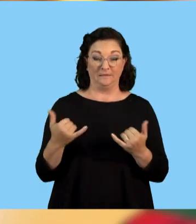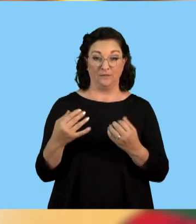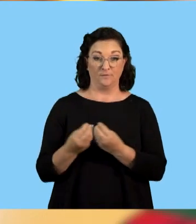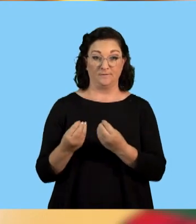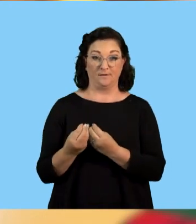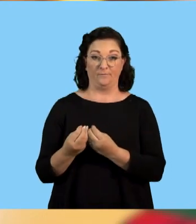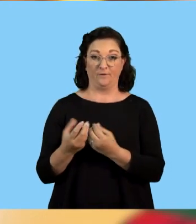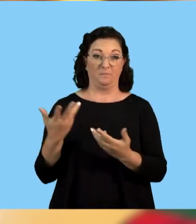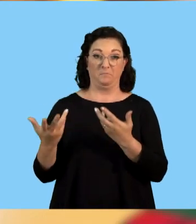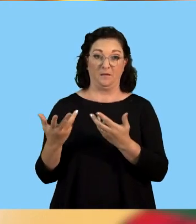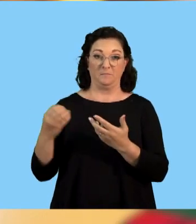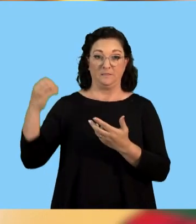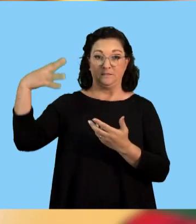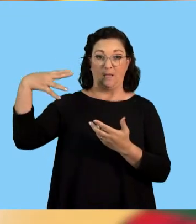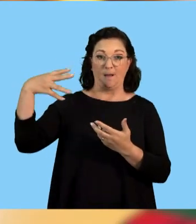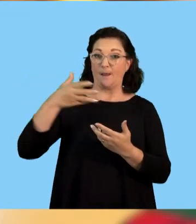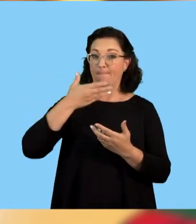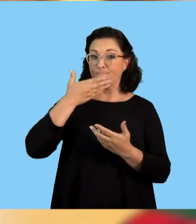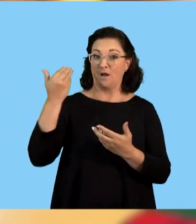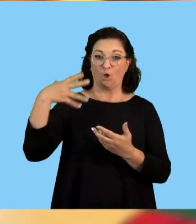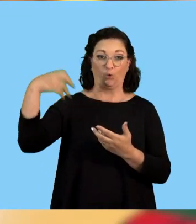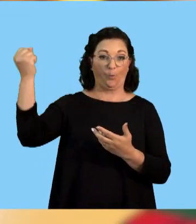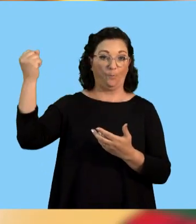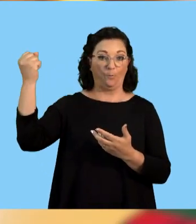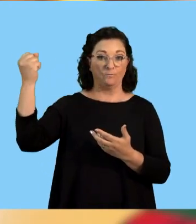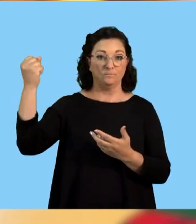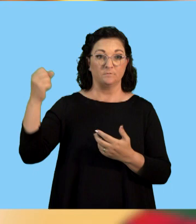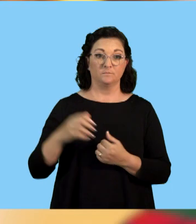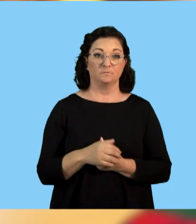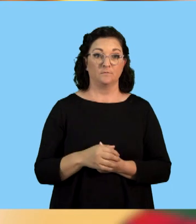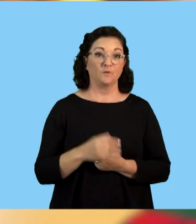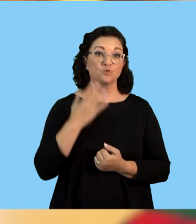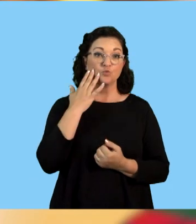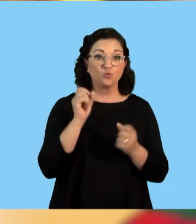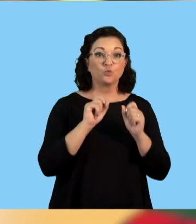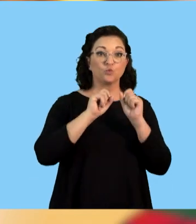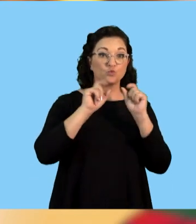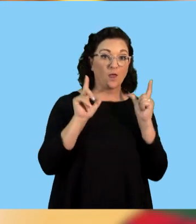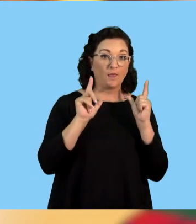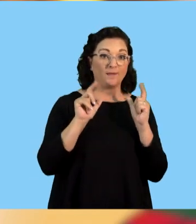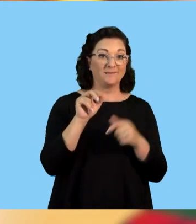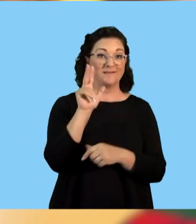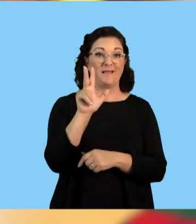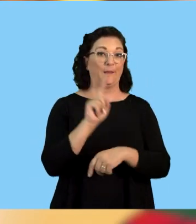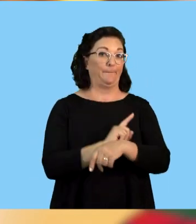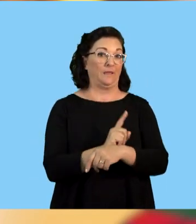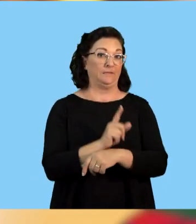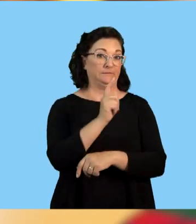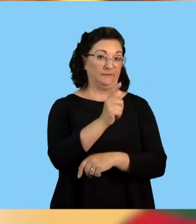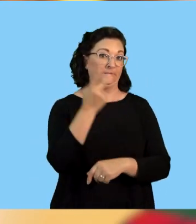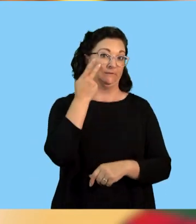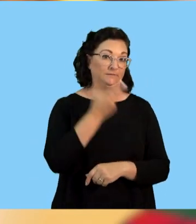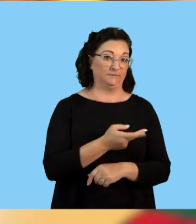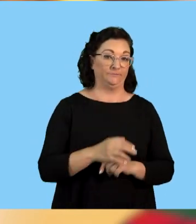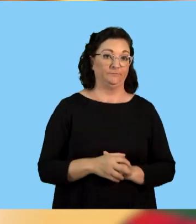to the sun right now, if something was to disappear, if the sun was to disappear, you'd only realize that the sun has disappeared after